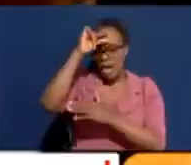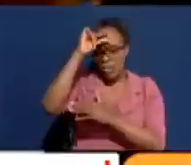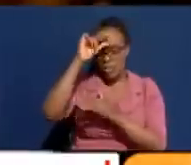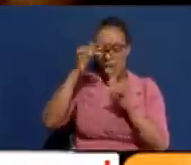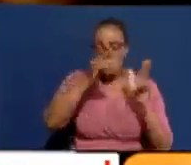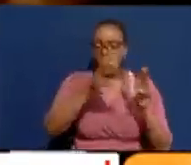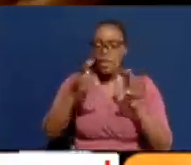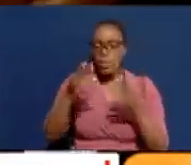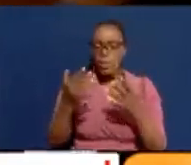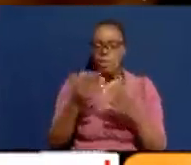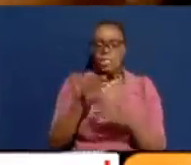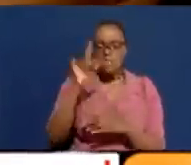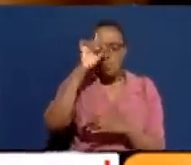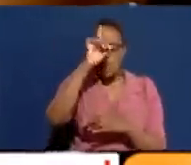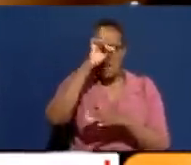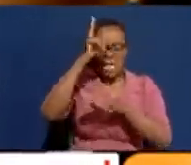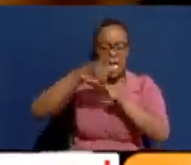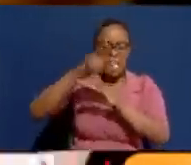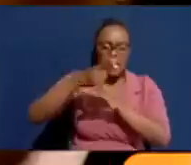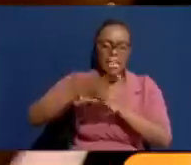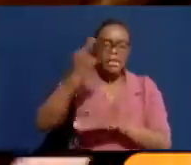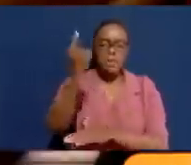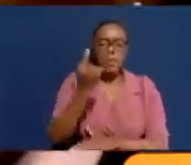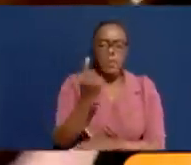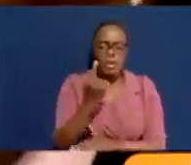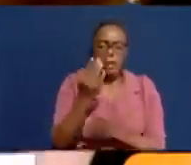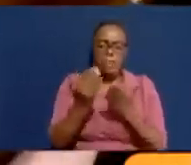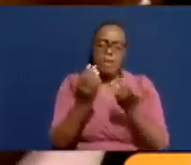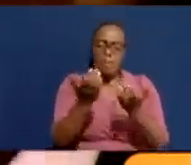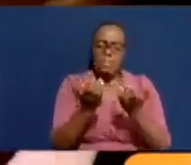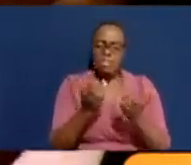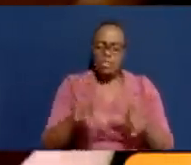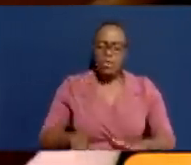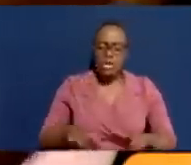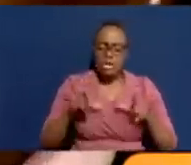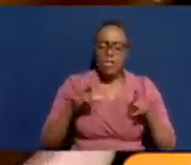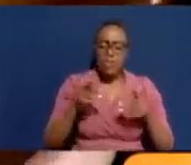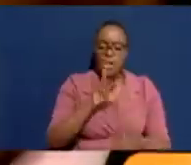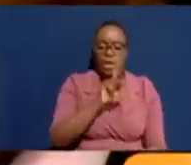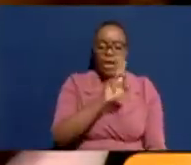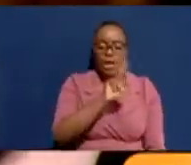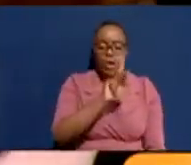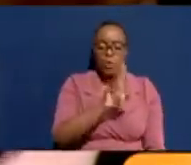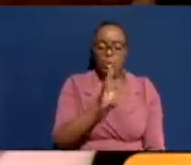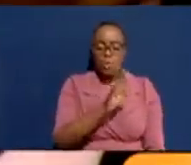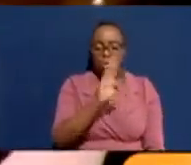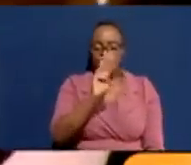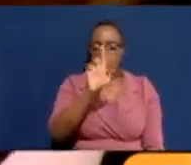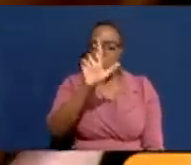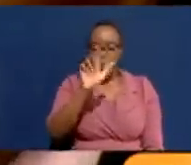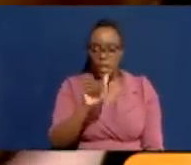the usual rhetoric and threats? Perhaps you need to come and live in Kurkur, Pora,